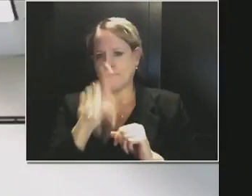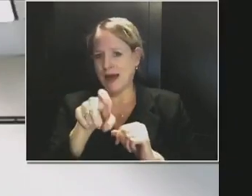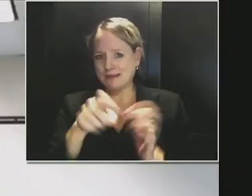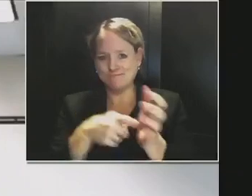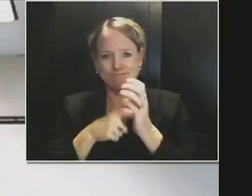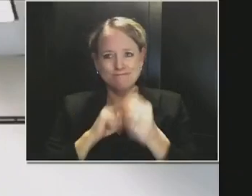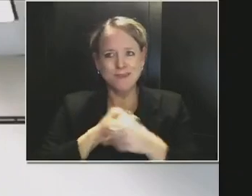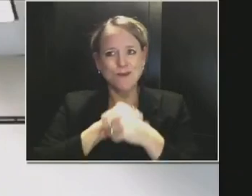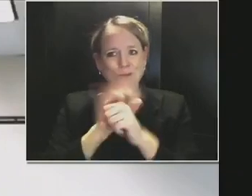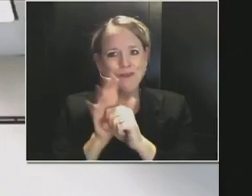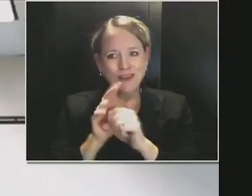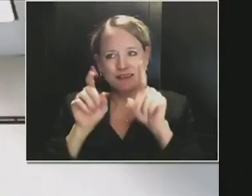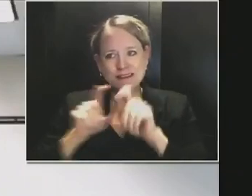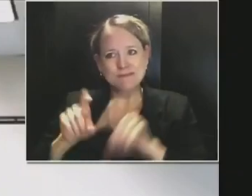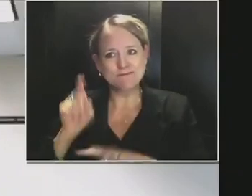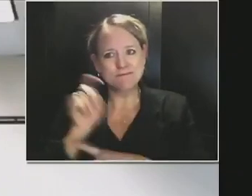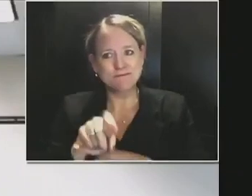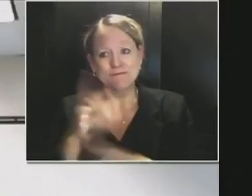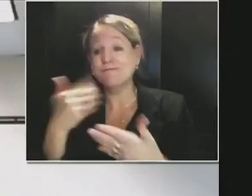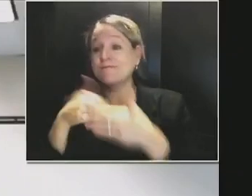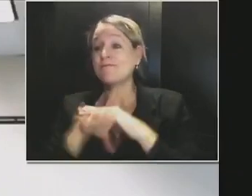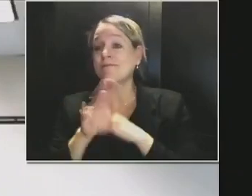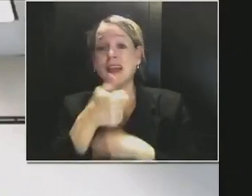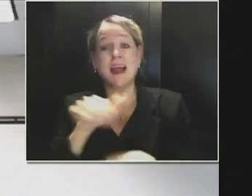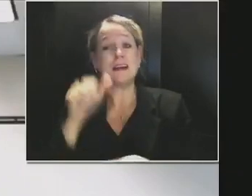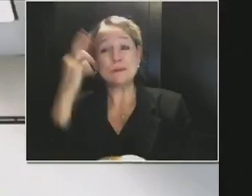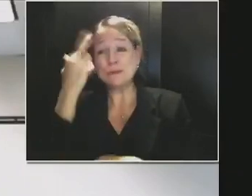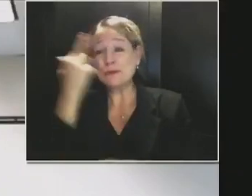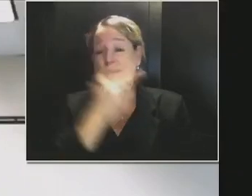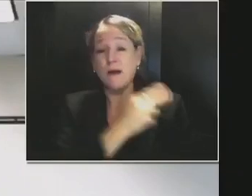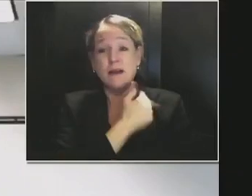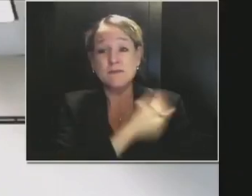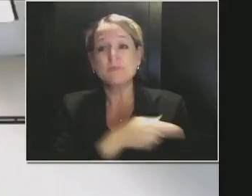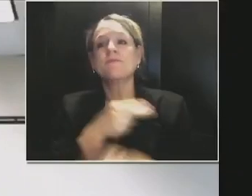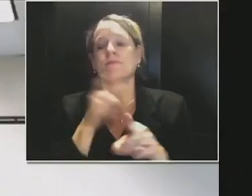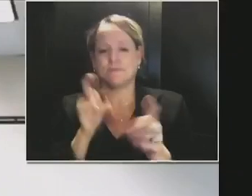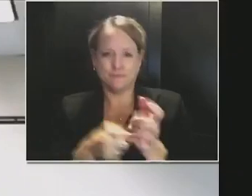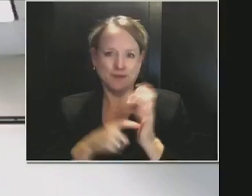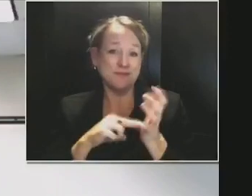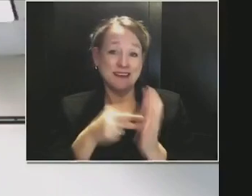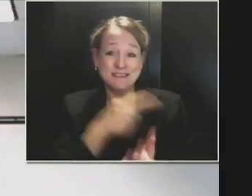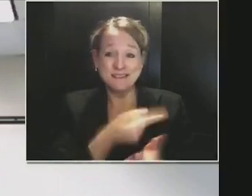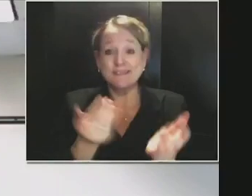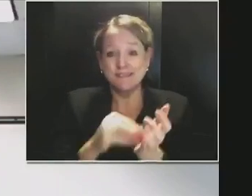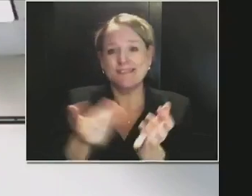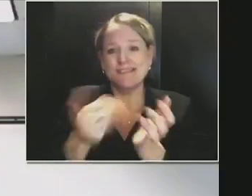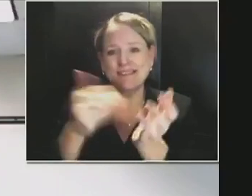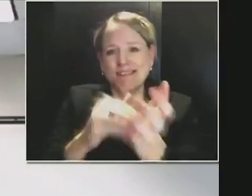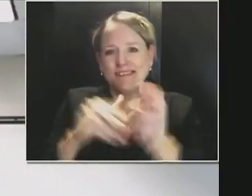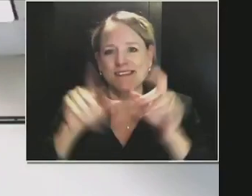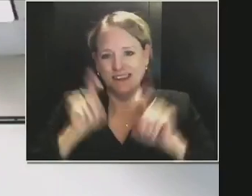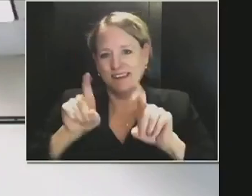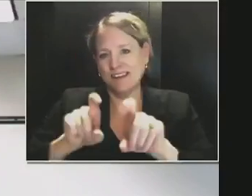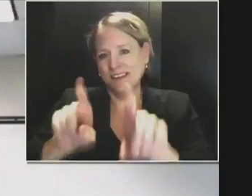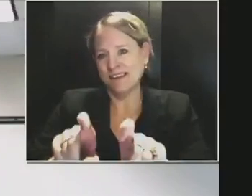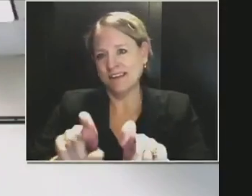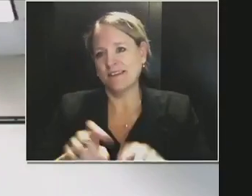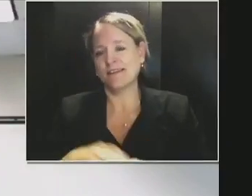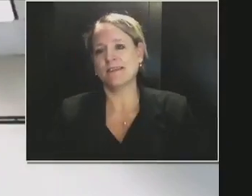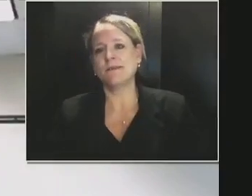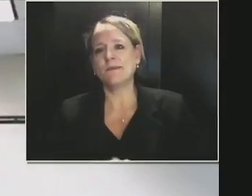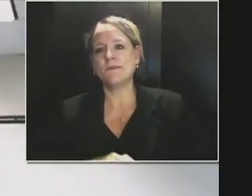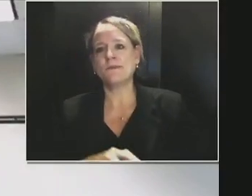great benefit of our Wisconsin labs standing up great lab testing capacity, but that